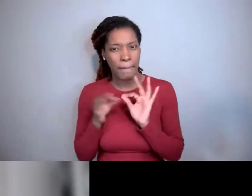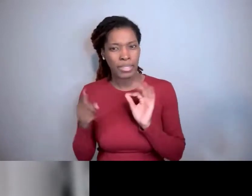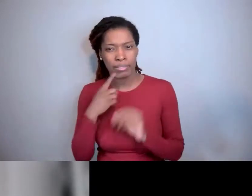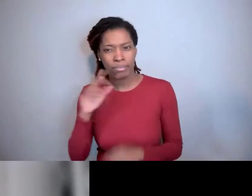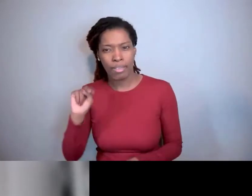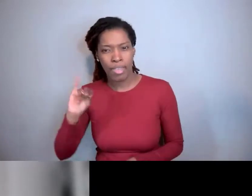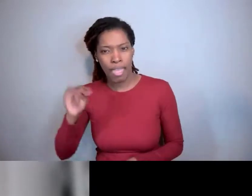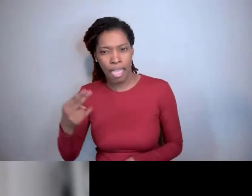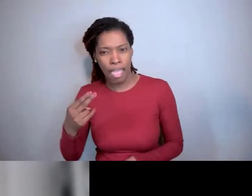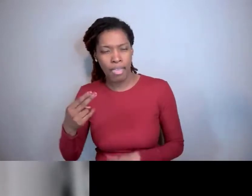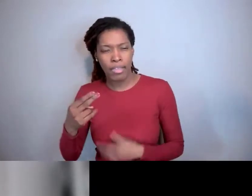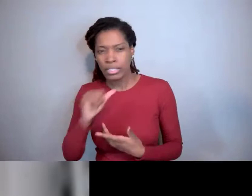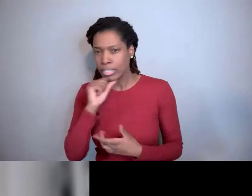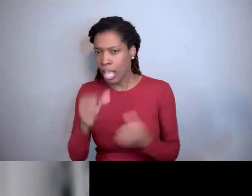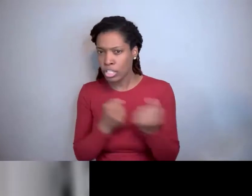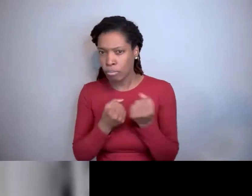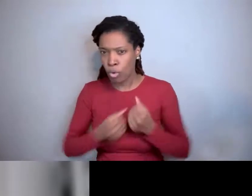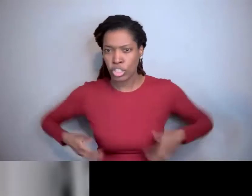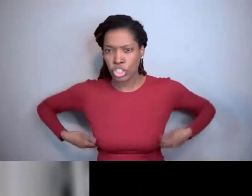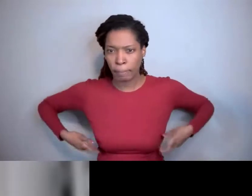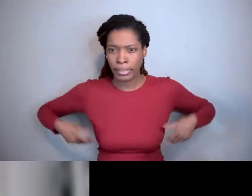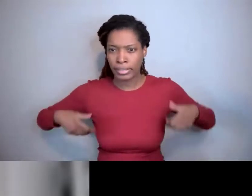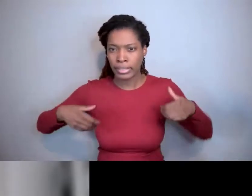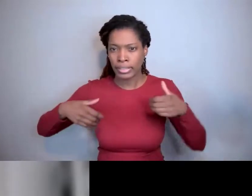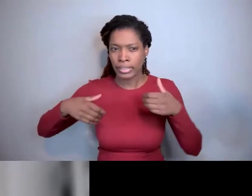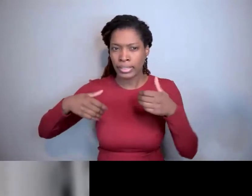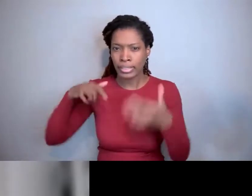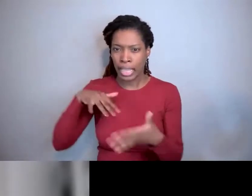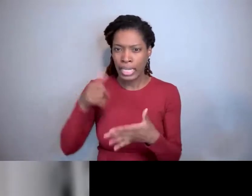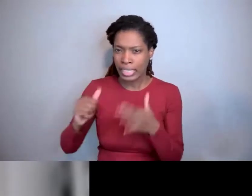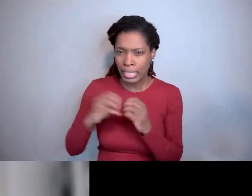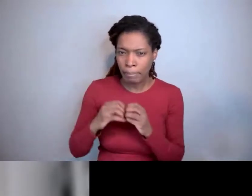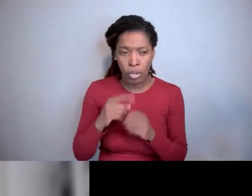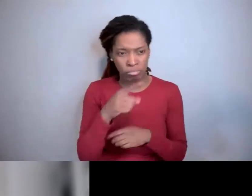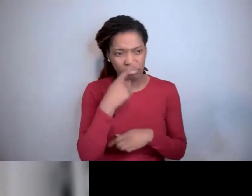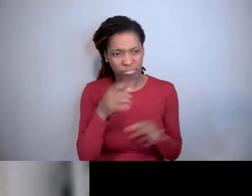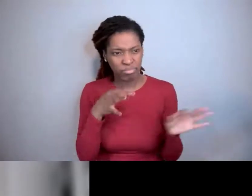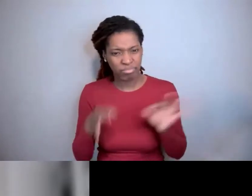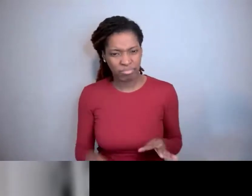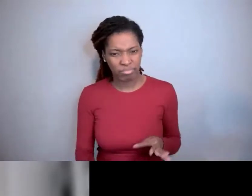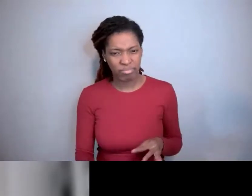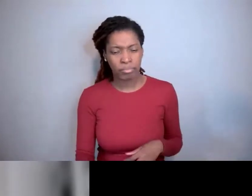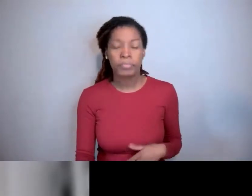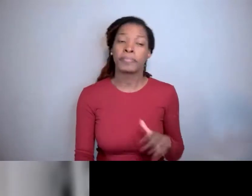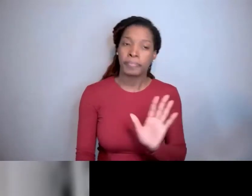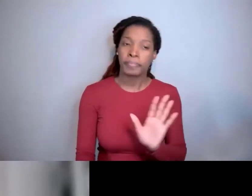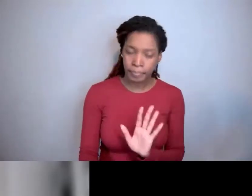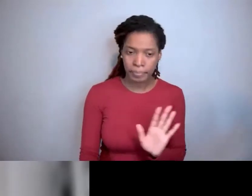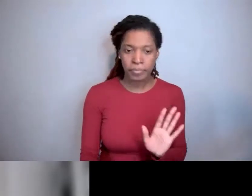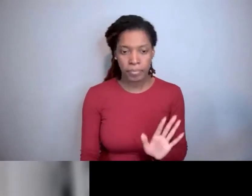few caveats there. Would you like to talk about that? Yeah, we do not. We